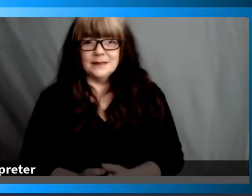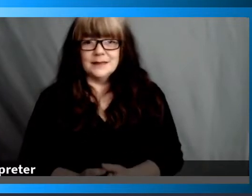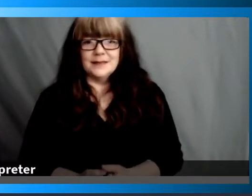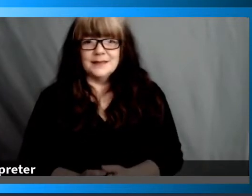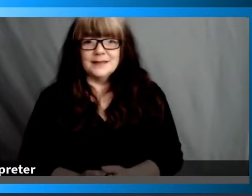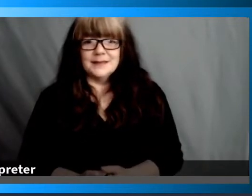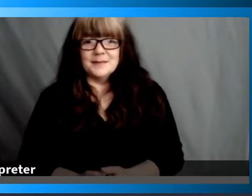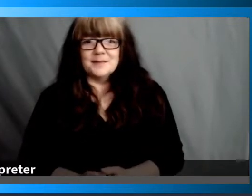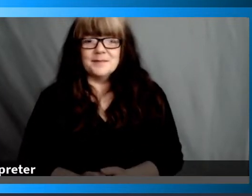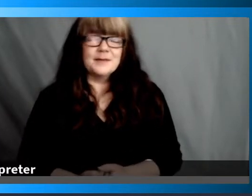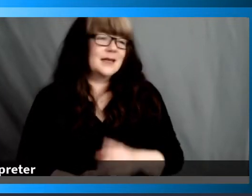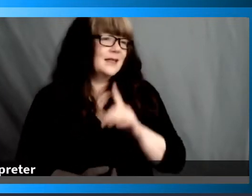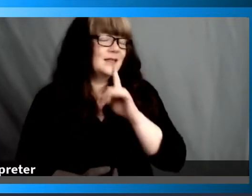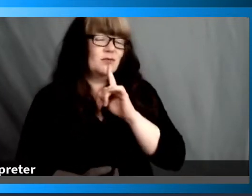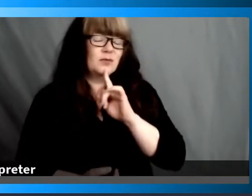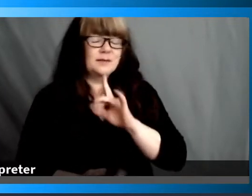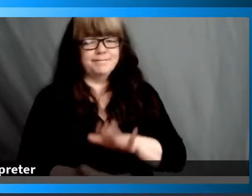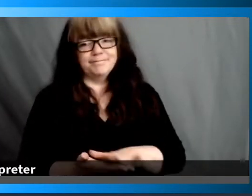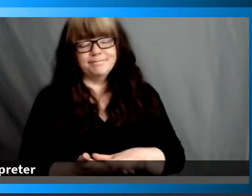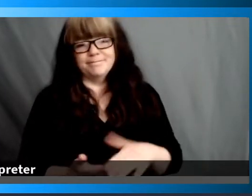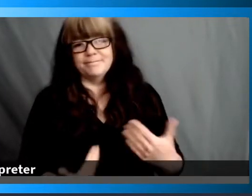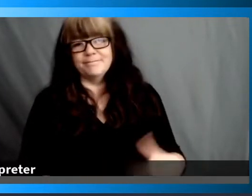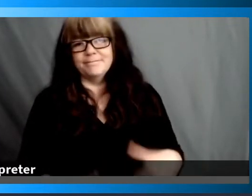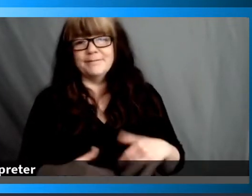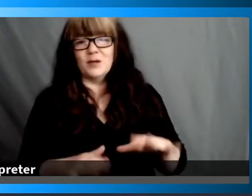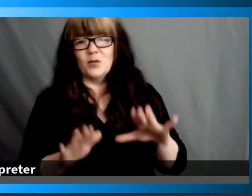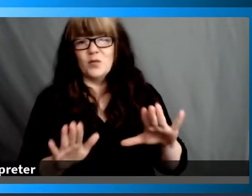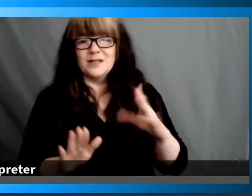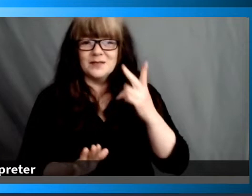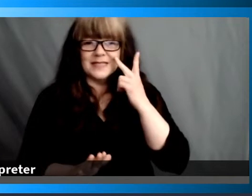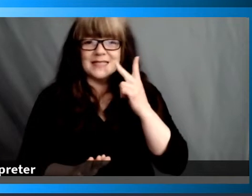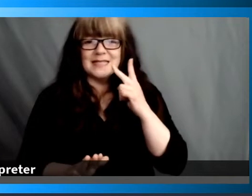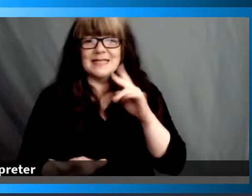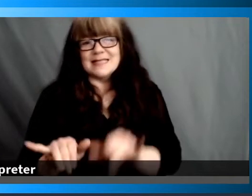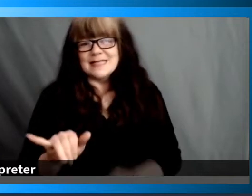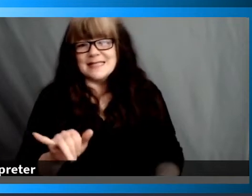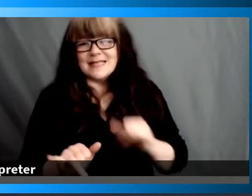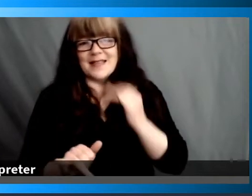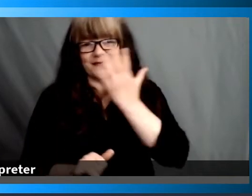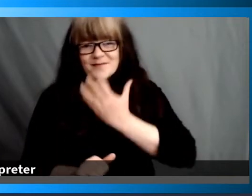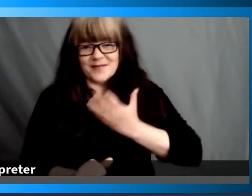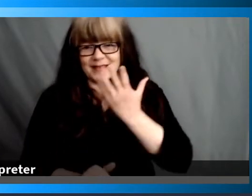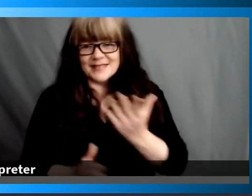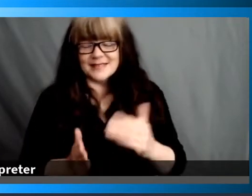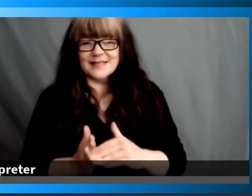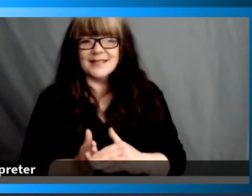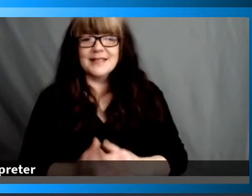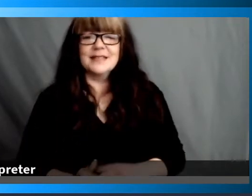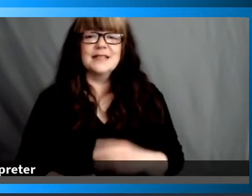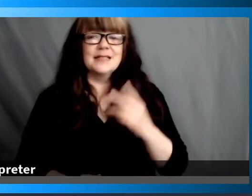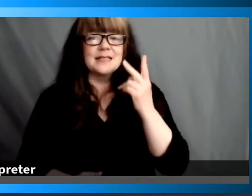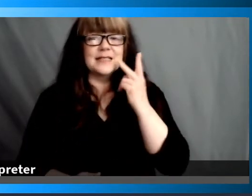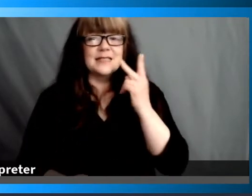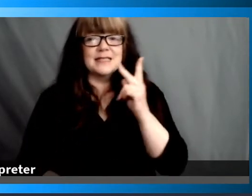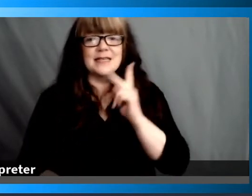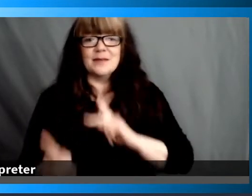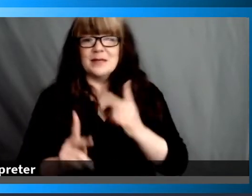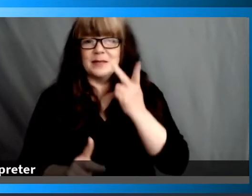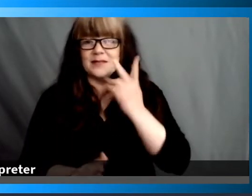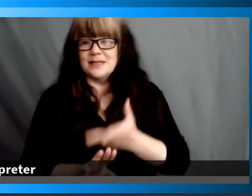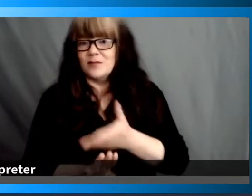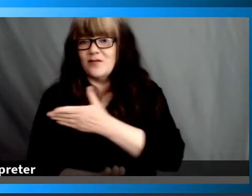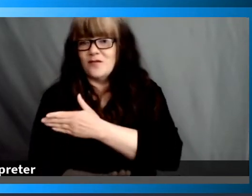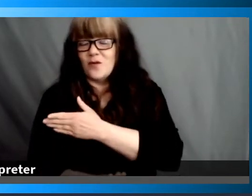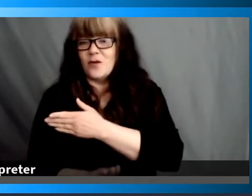Please. It's been so refreshing. It's so wonderful seeing the same faces, seeing faces that I've seen in the past at